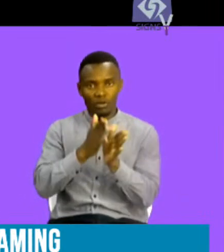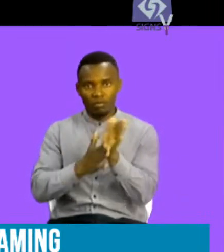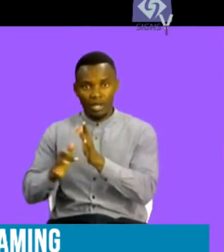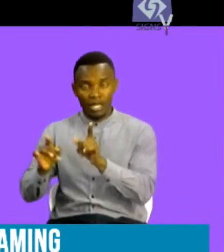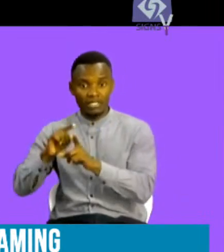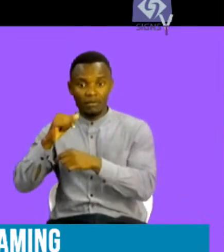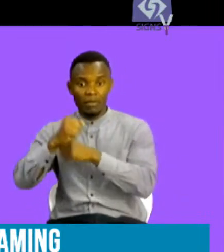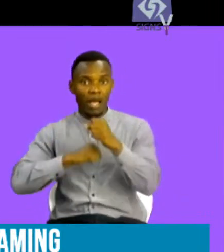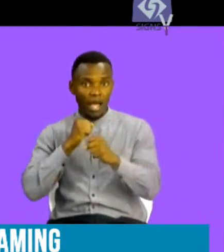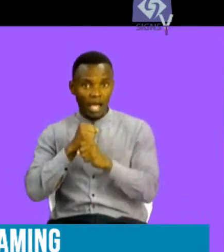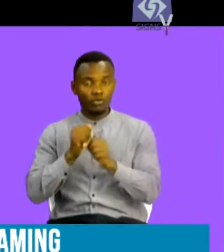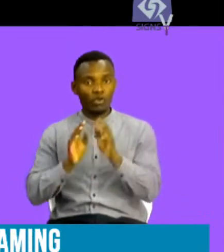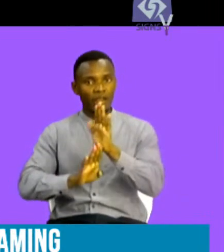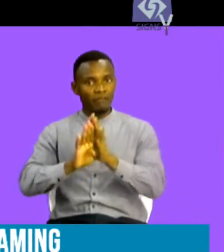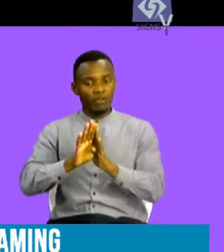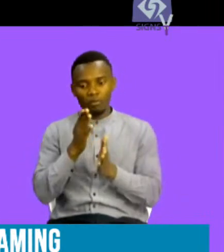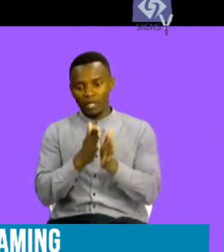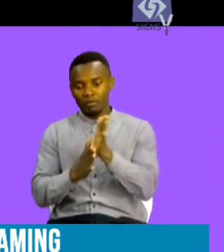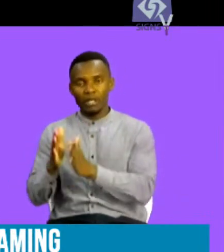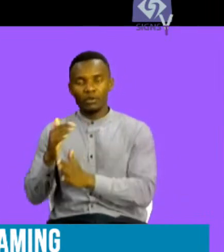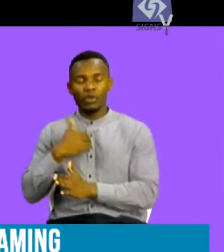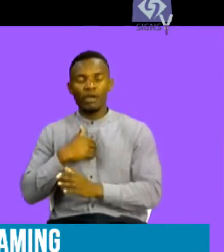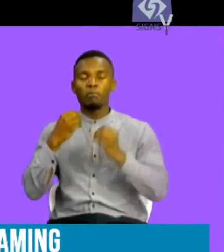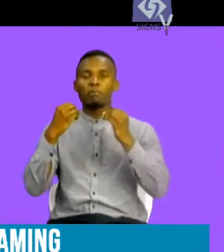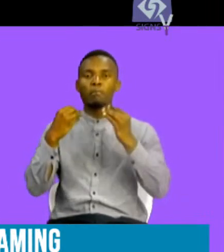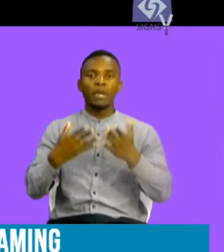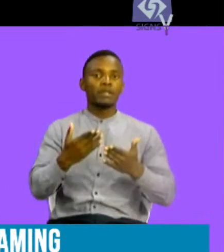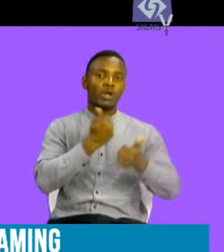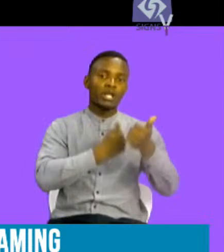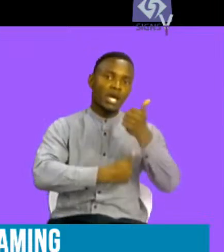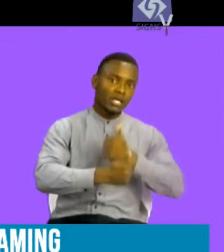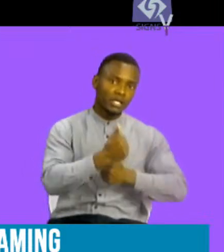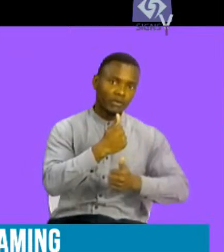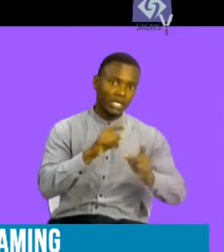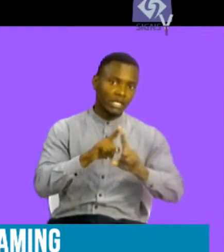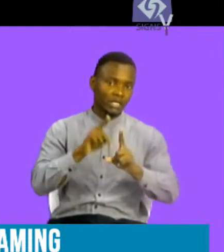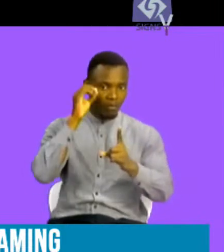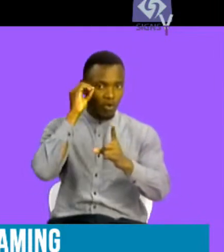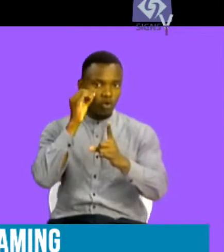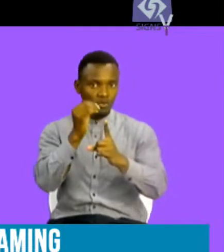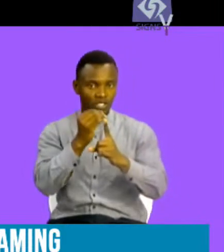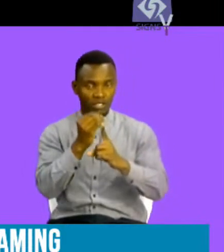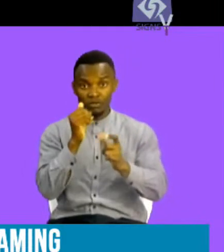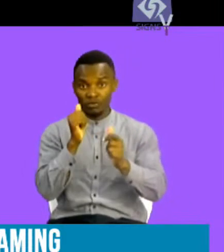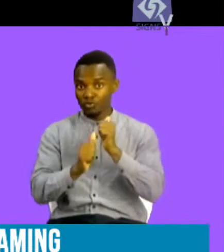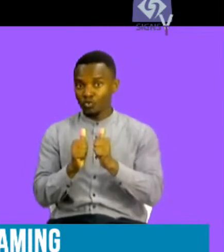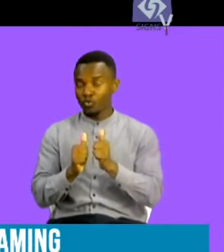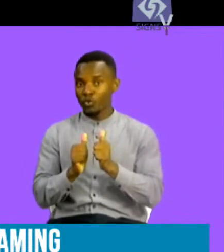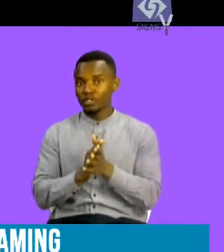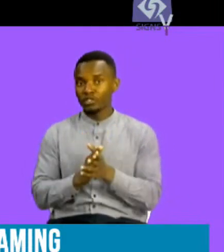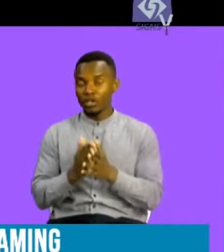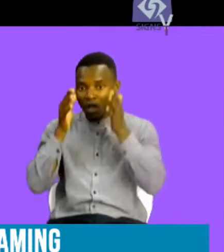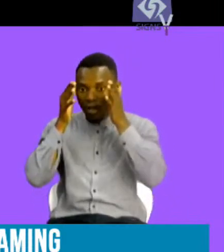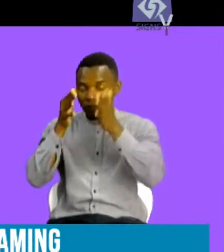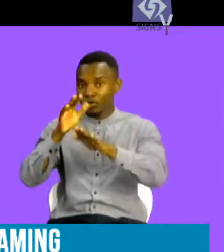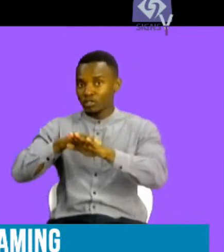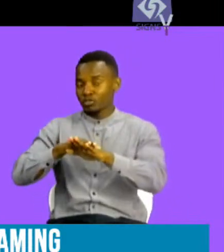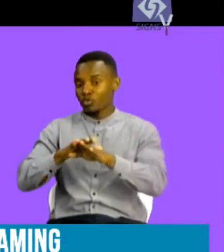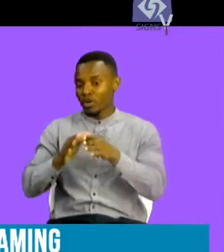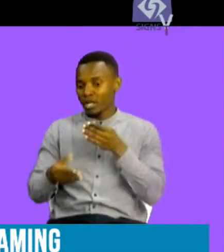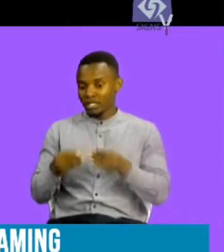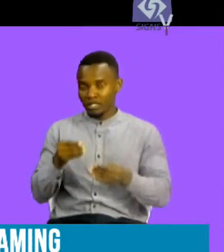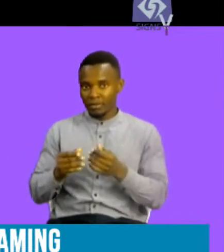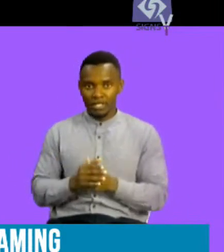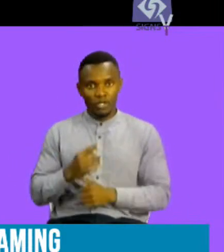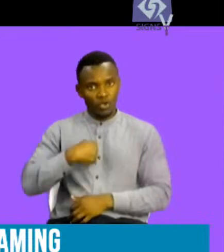plans, there are many activities and many objectives geared towards issues disability. So we must say that somewhere we are not